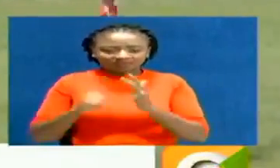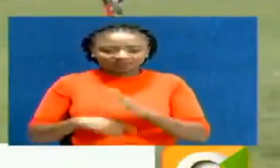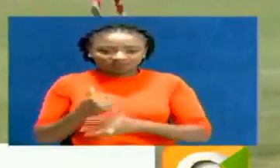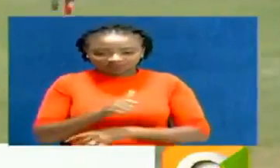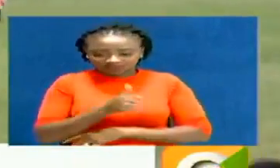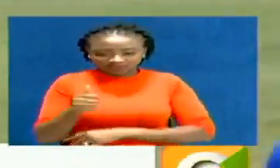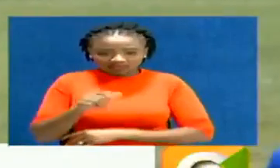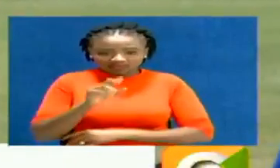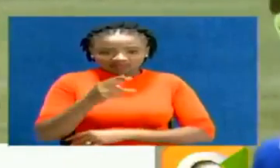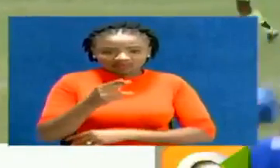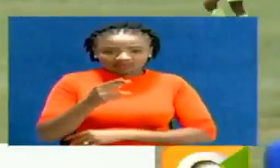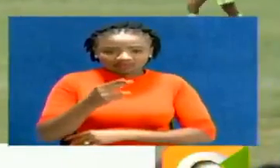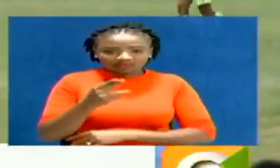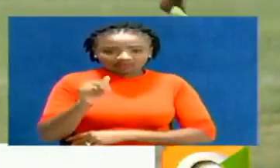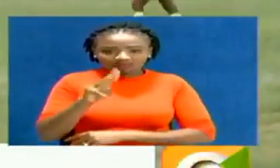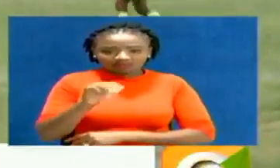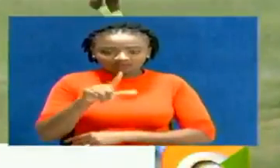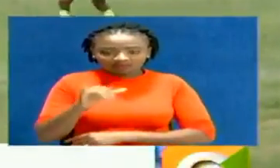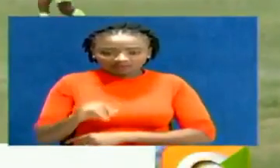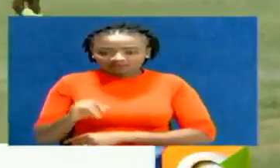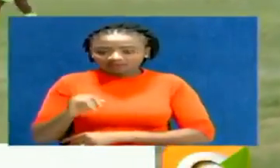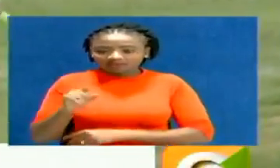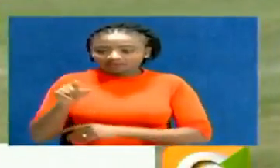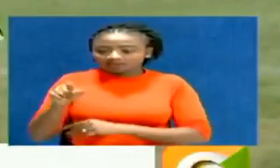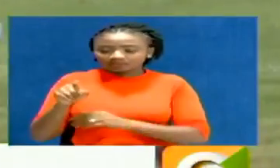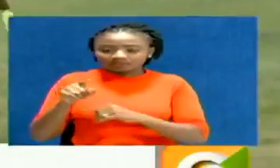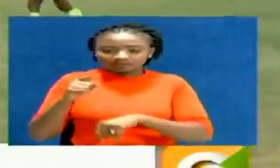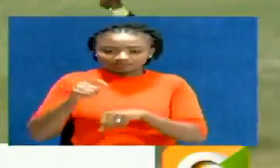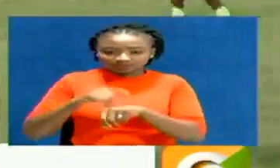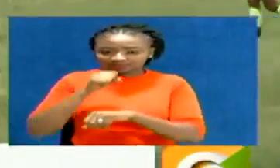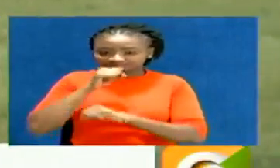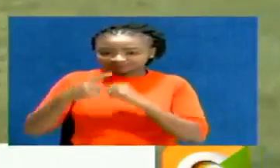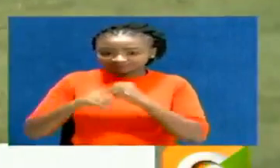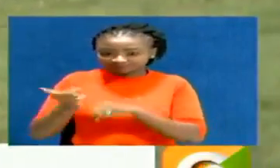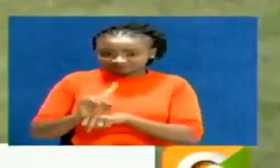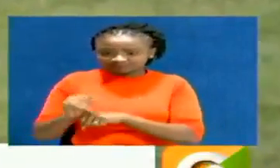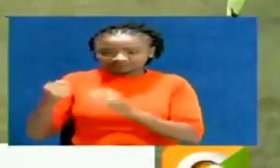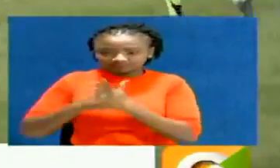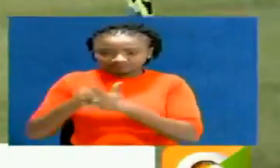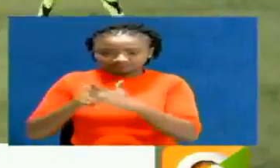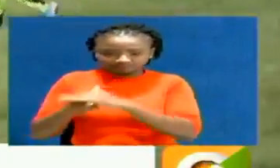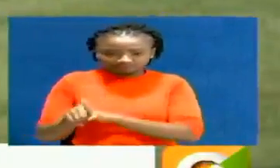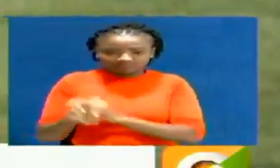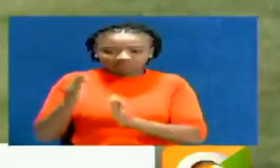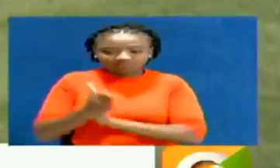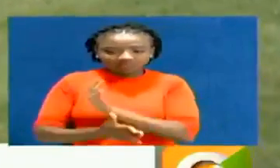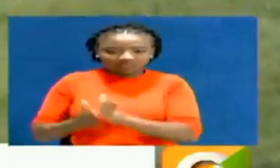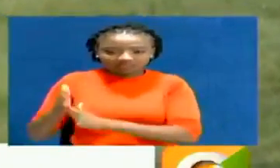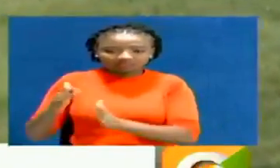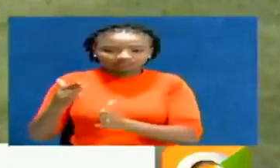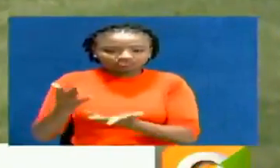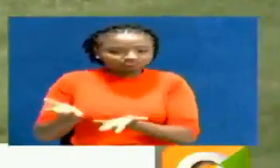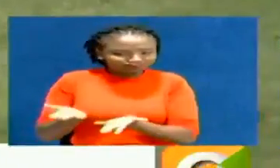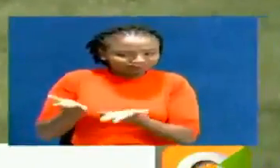gave Kibera some hope with their first goal in the 56th minute, but their plans for revival were halted when Teresia